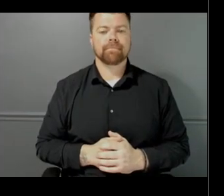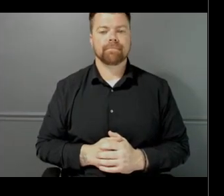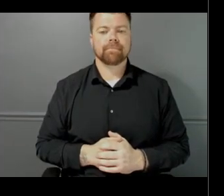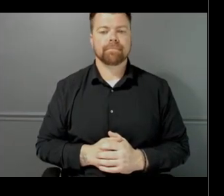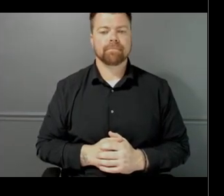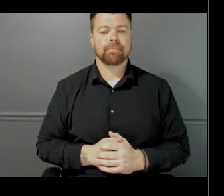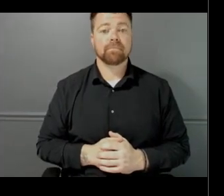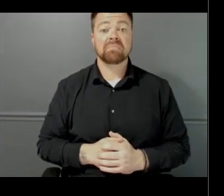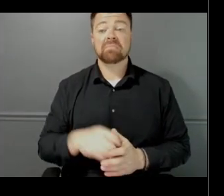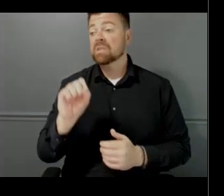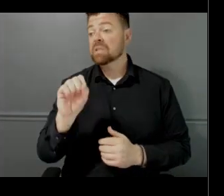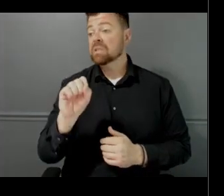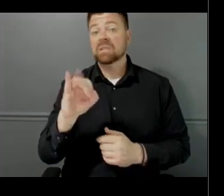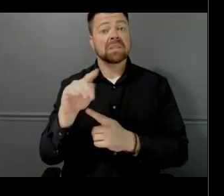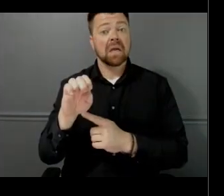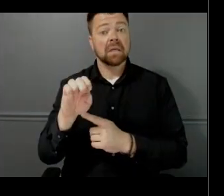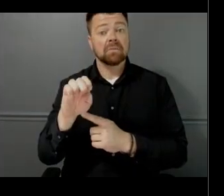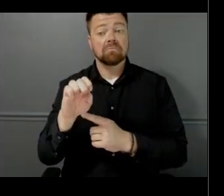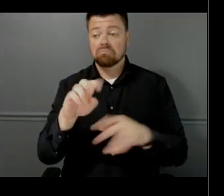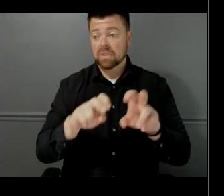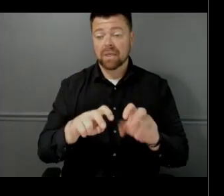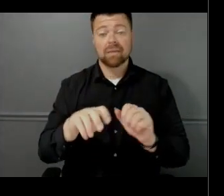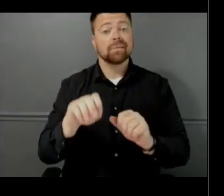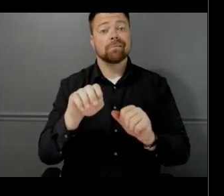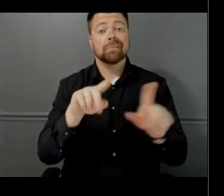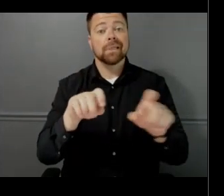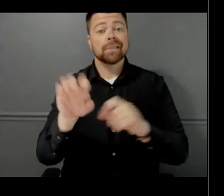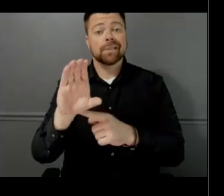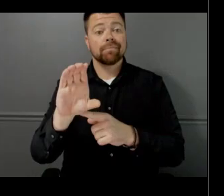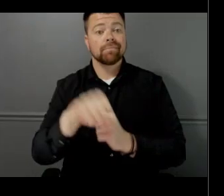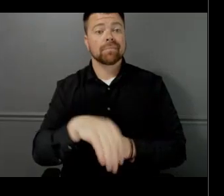Site analysis test, step C.